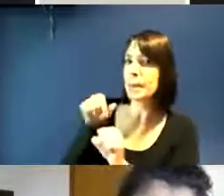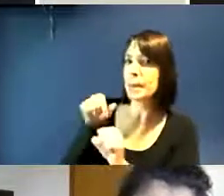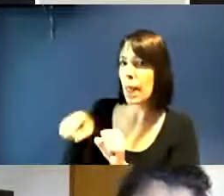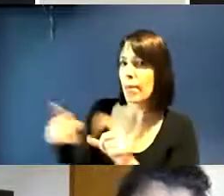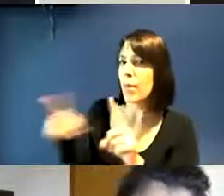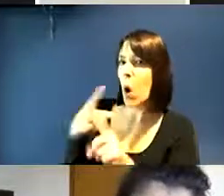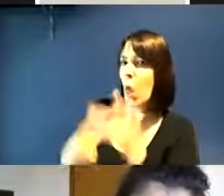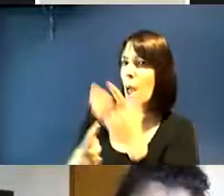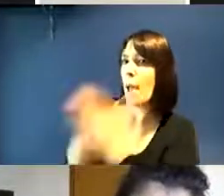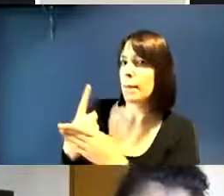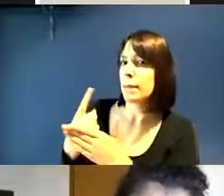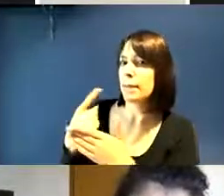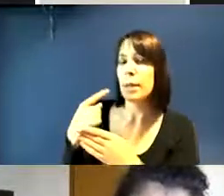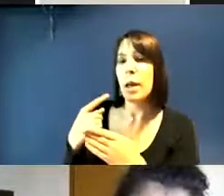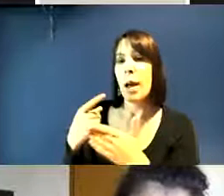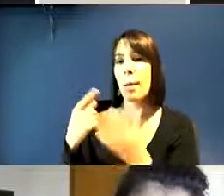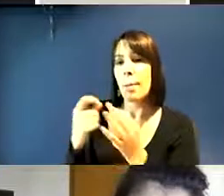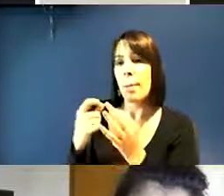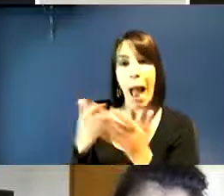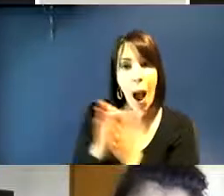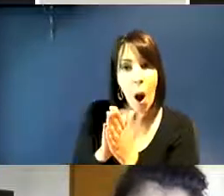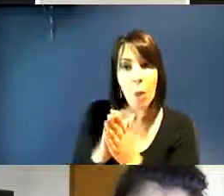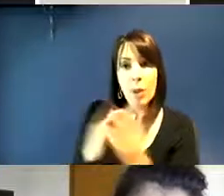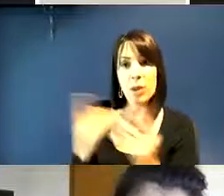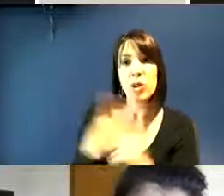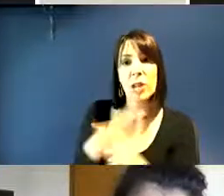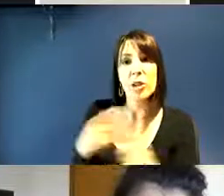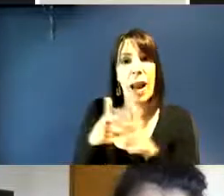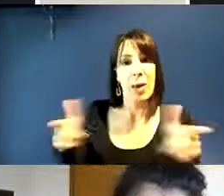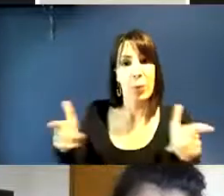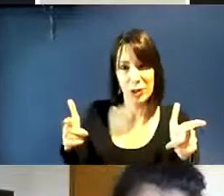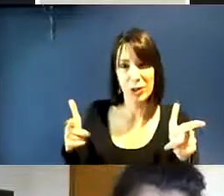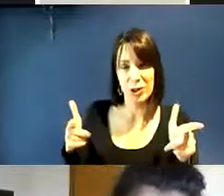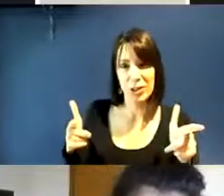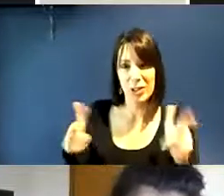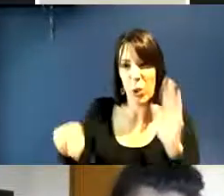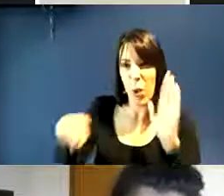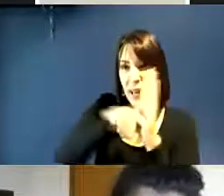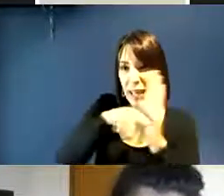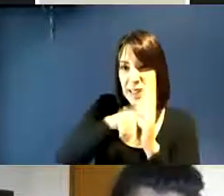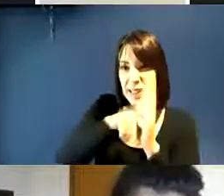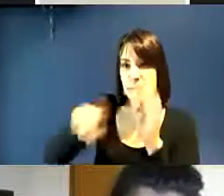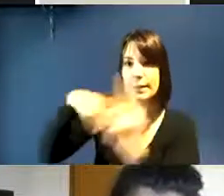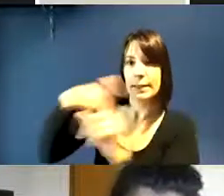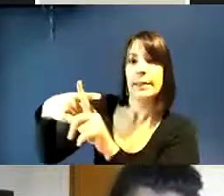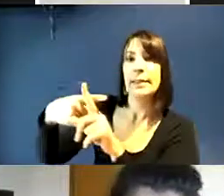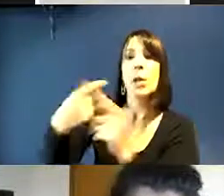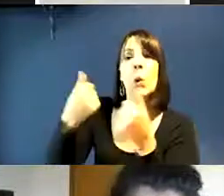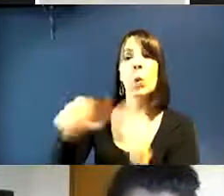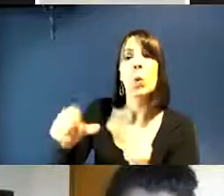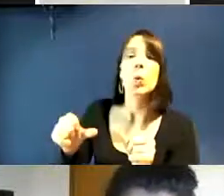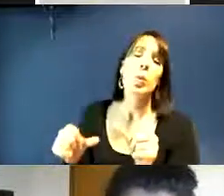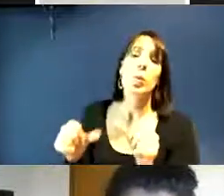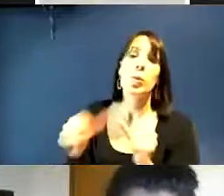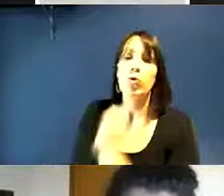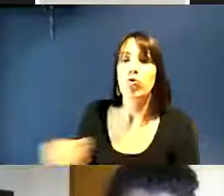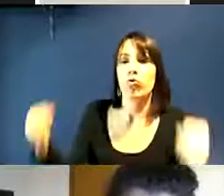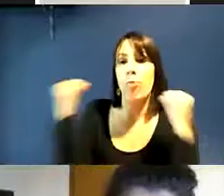our language. By using strength-based language, that is factual language that doesn't